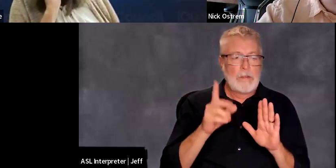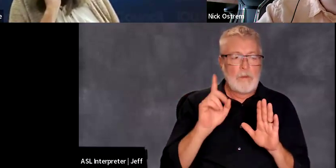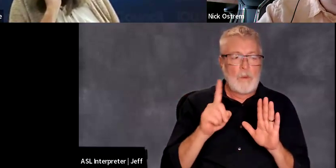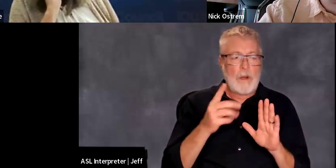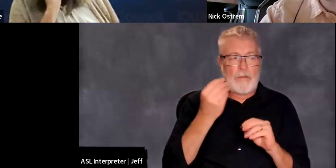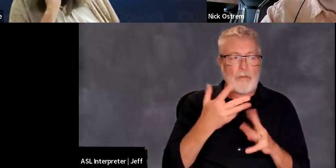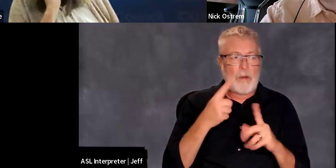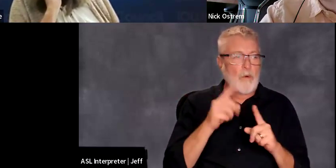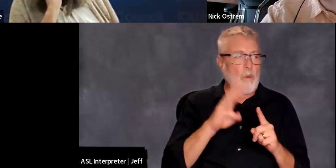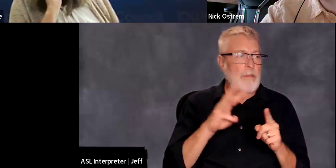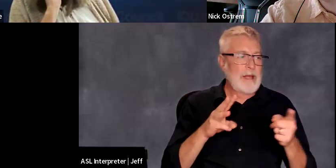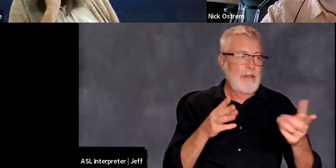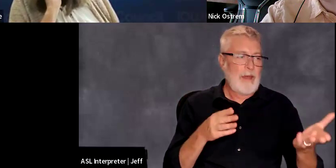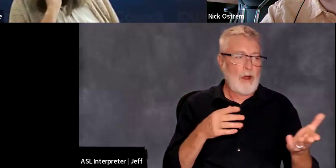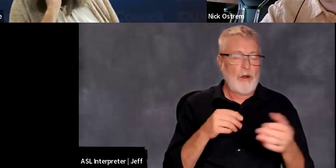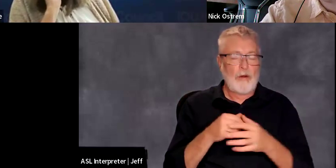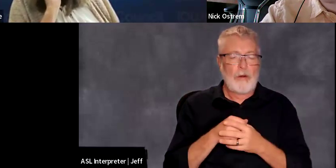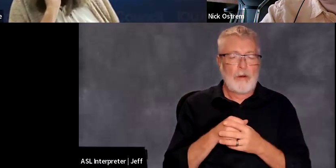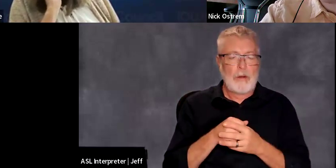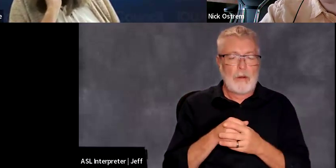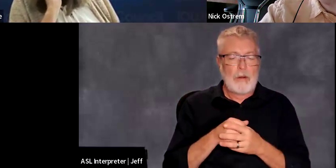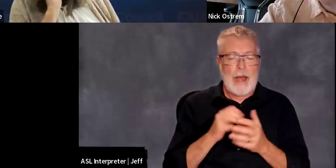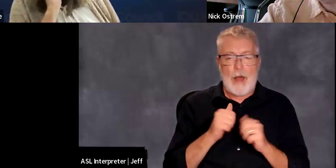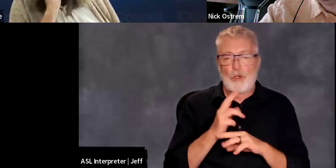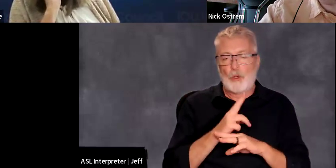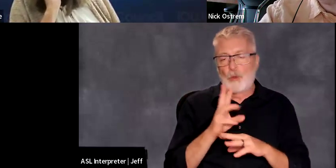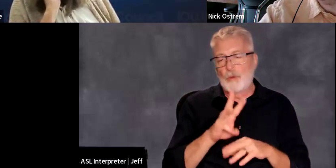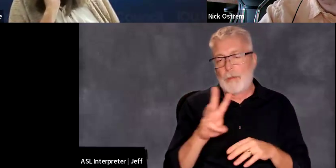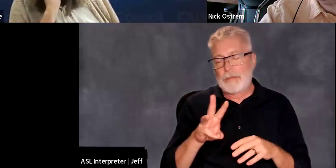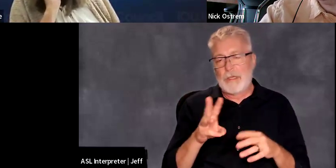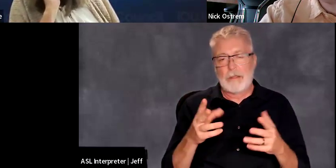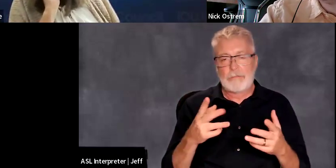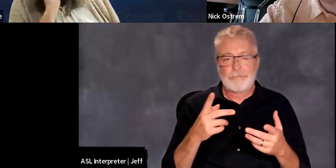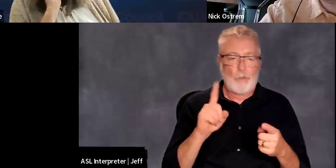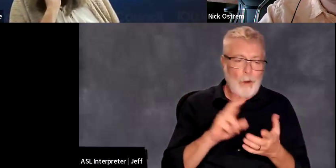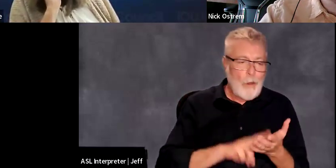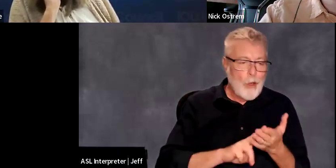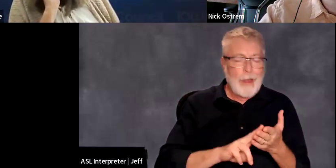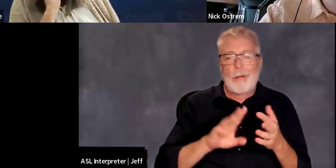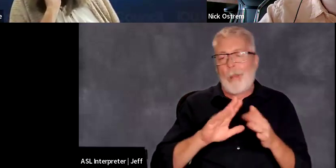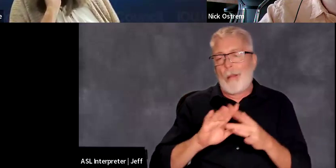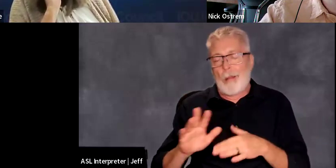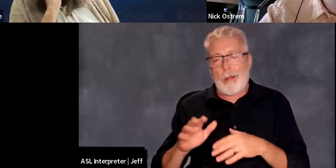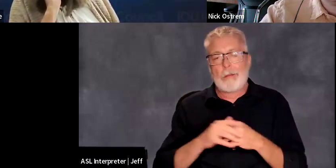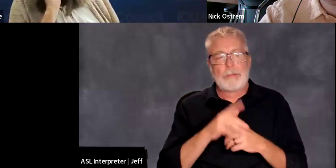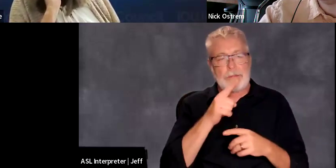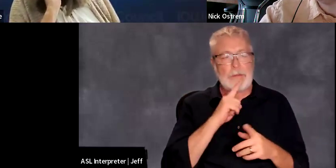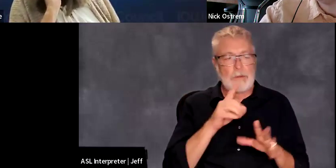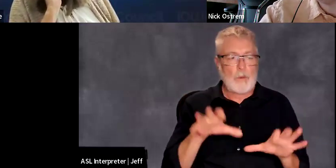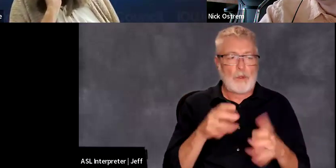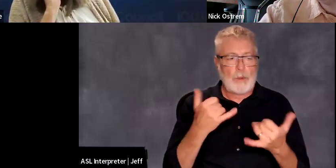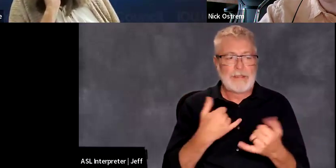using the website are. And we have all of our, these are the instructions. This is what we will actually be doing